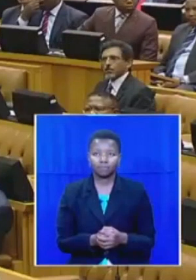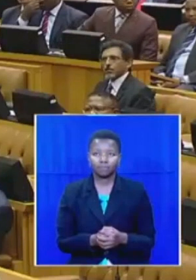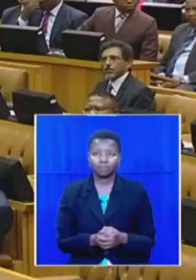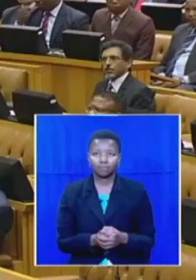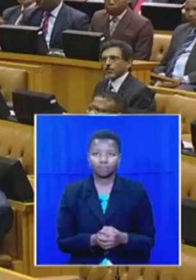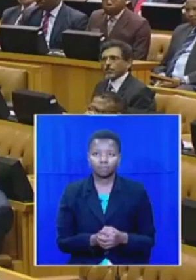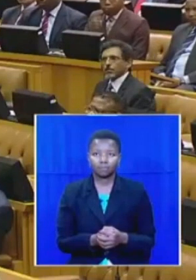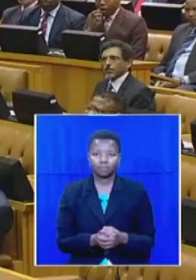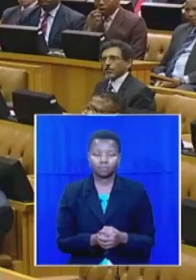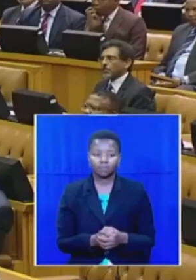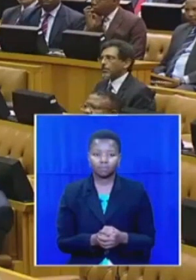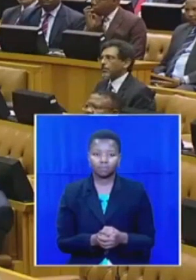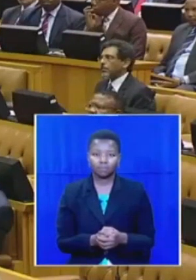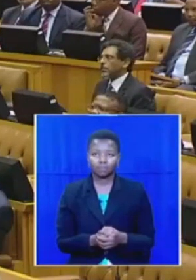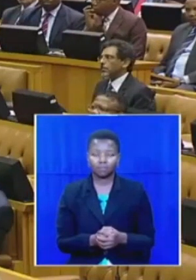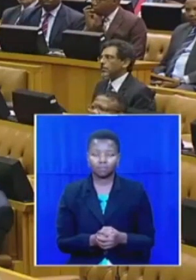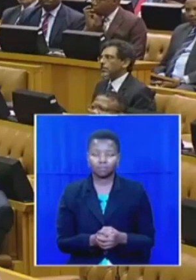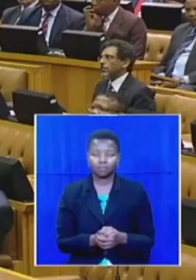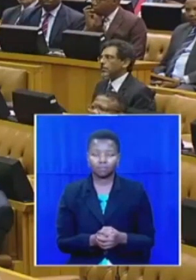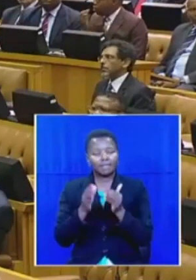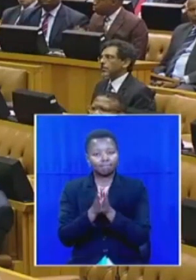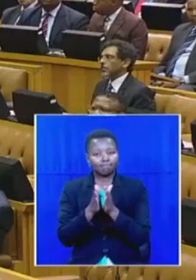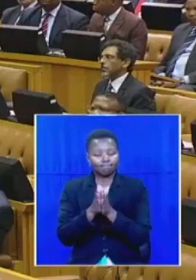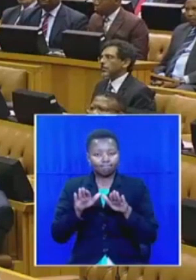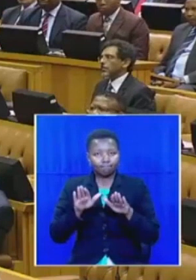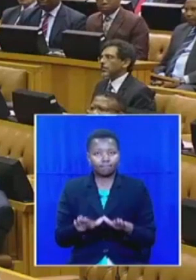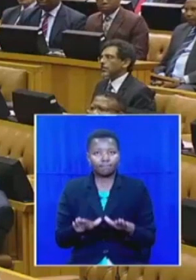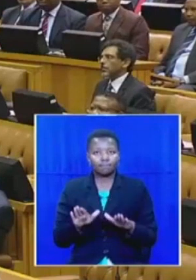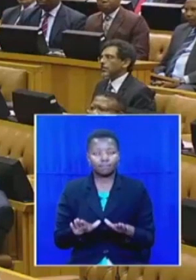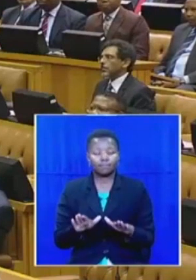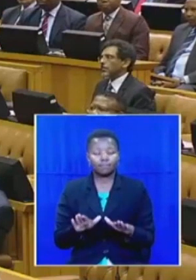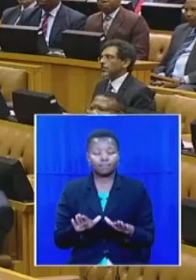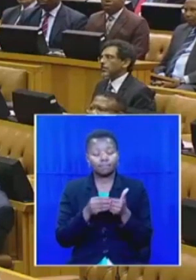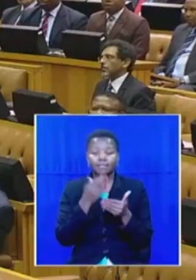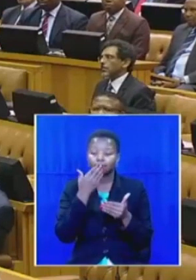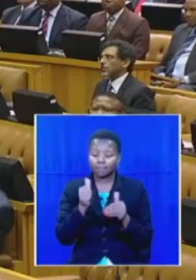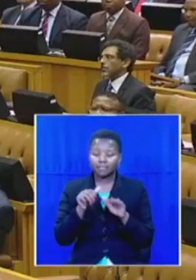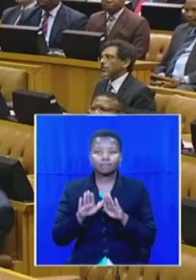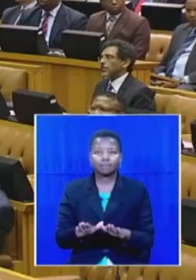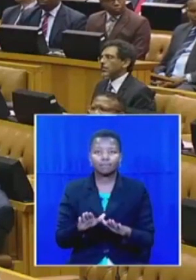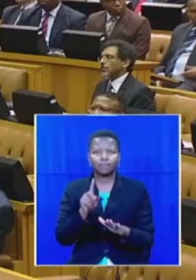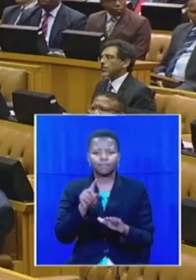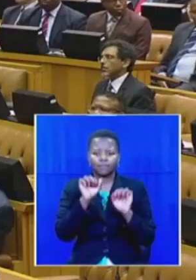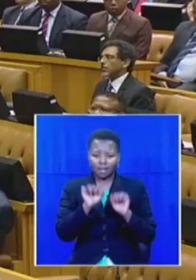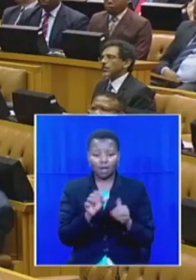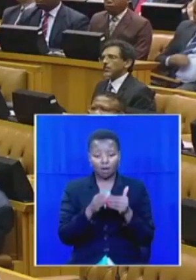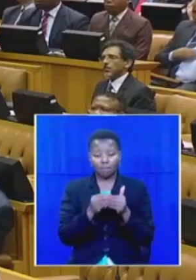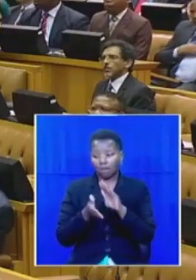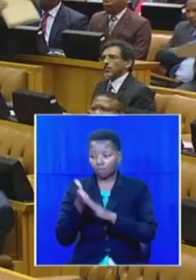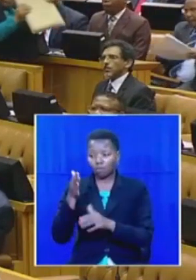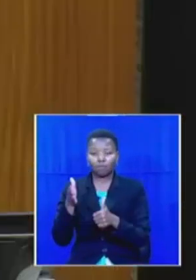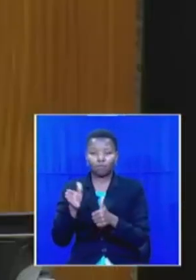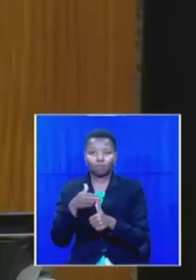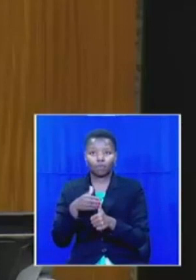Order, Lisela, honorable Zuma, members, Lisela. order. protecting the Guptas. Allow the honorable members who are protecting leaving the to Guptas.